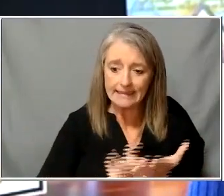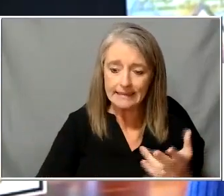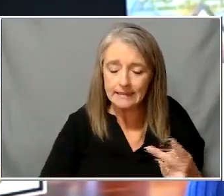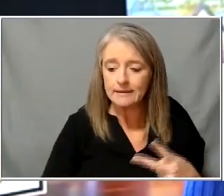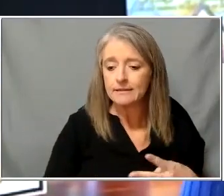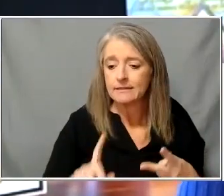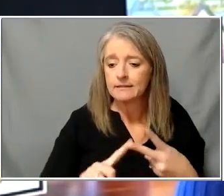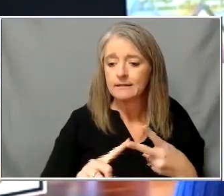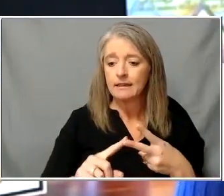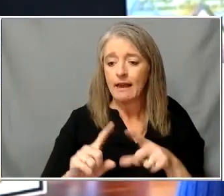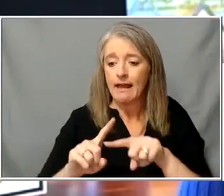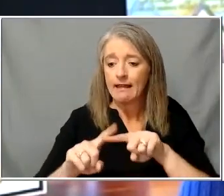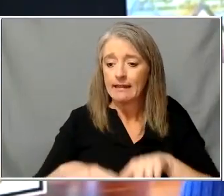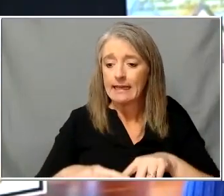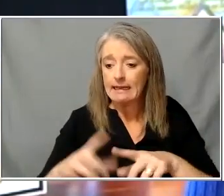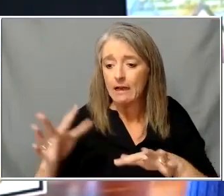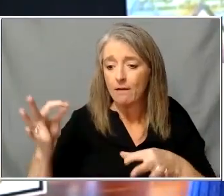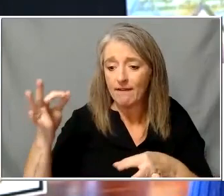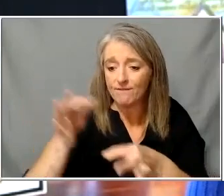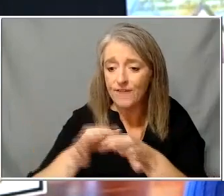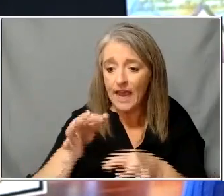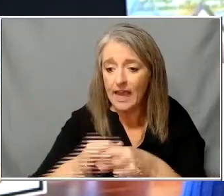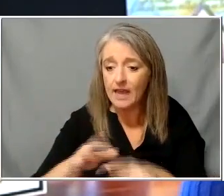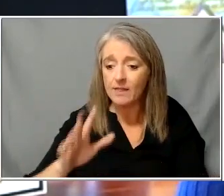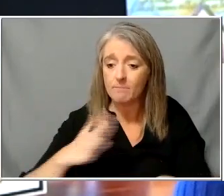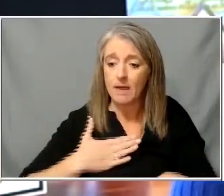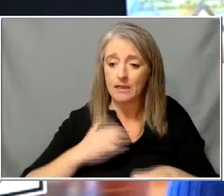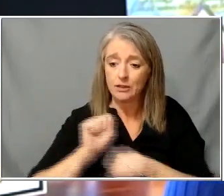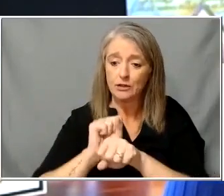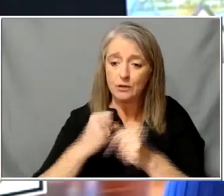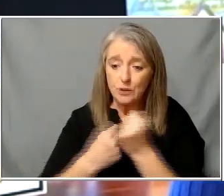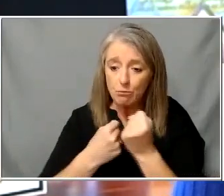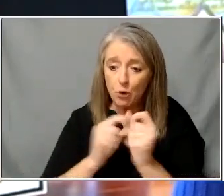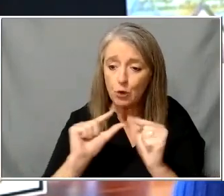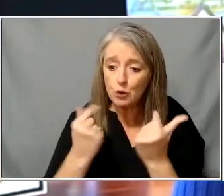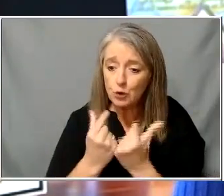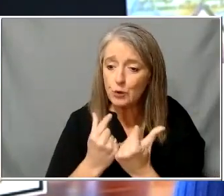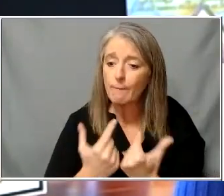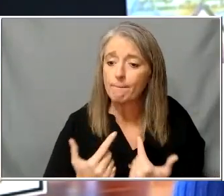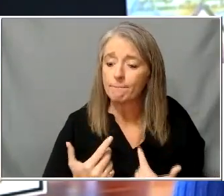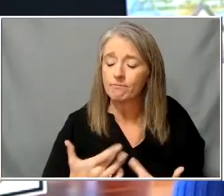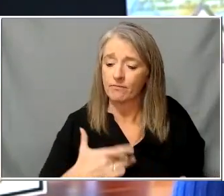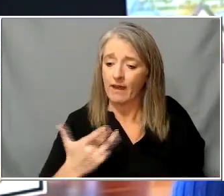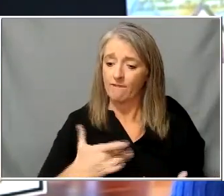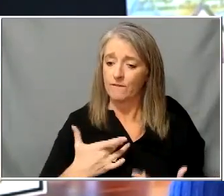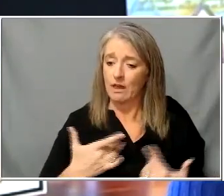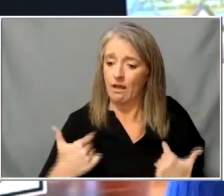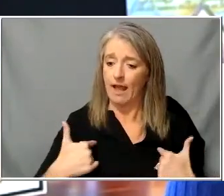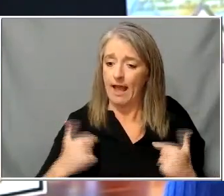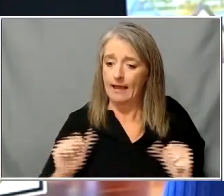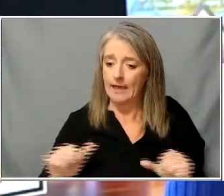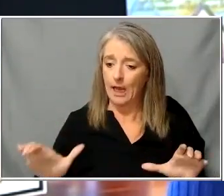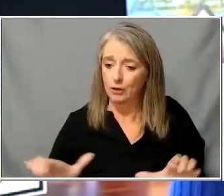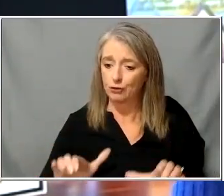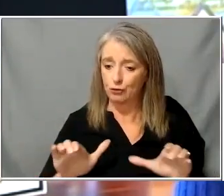I'm leaning on my faith. I'm leaning on my support group. Those are the things that I feel that I can do.